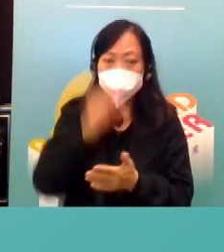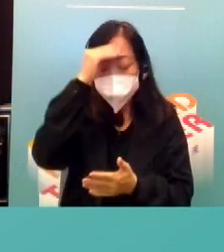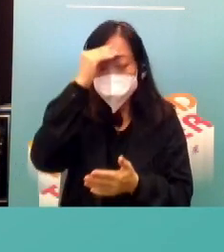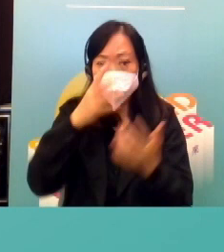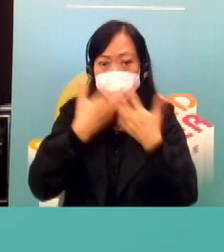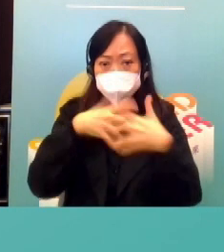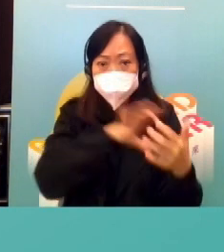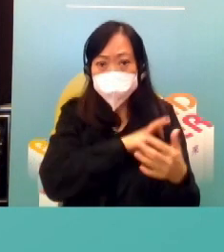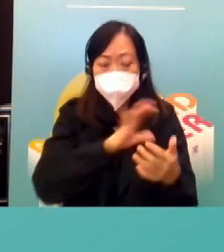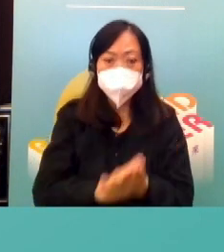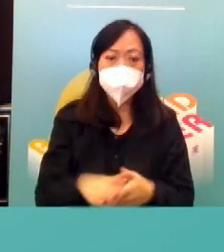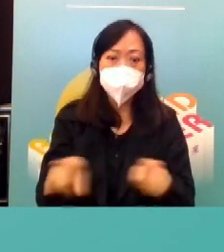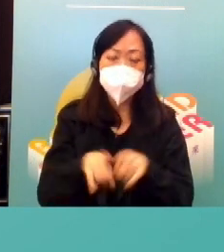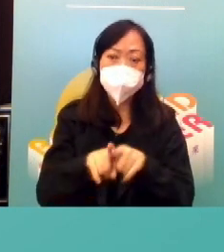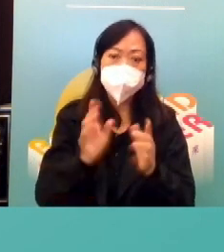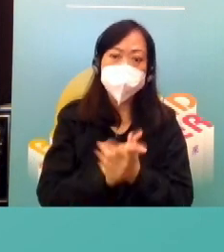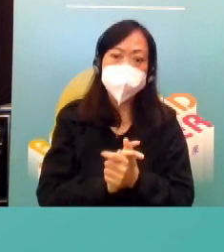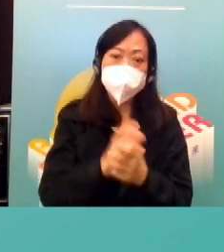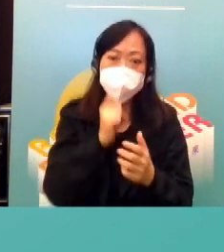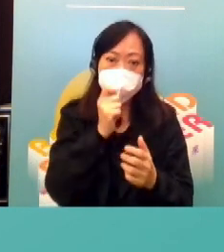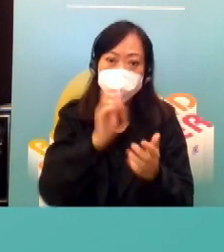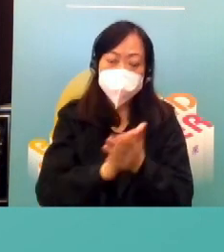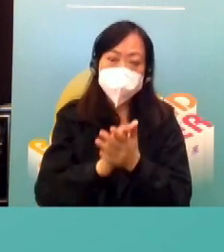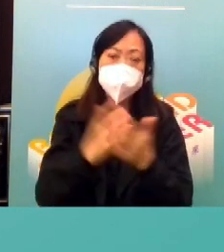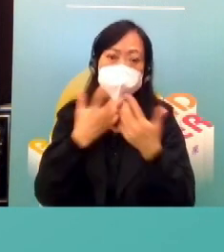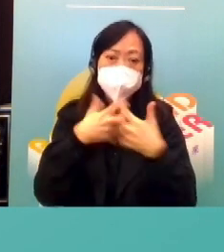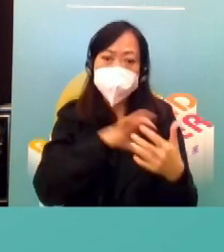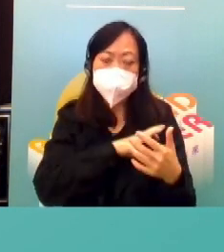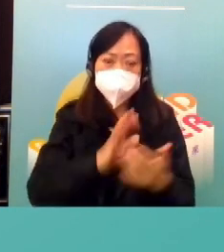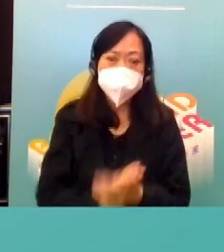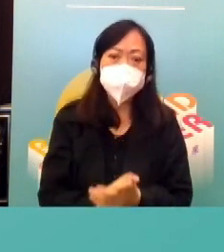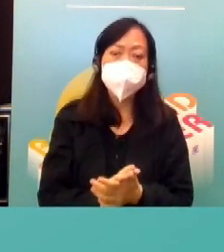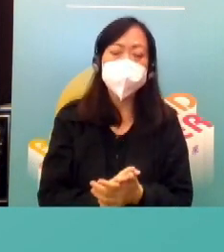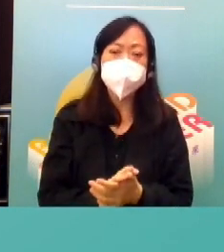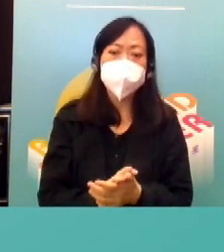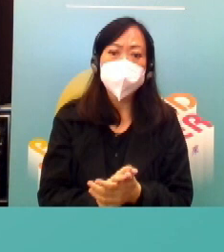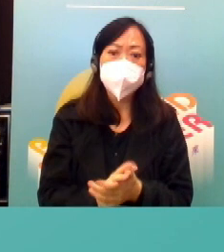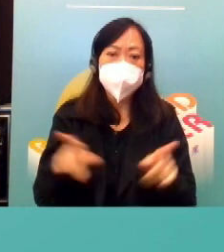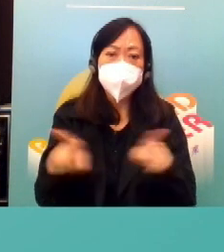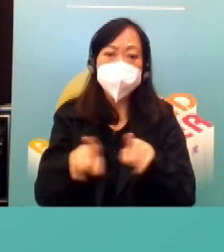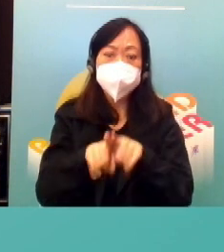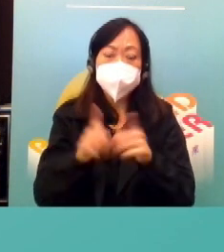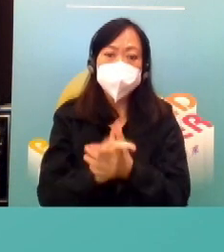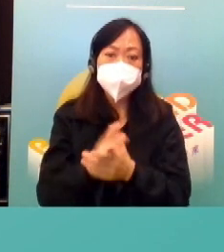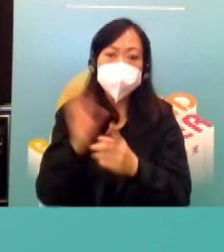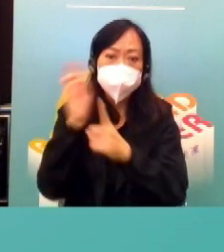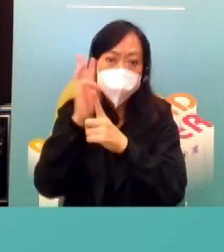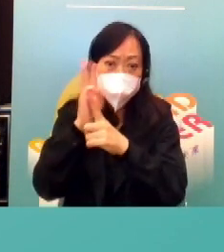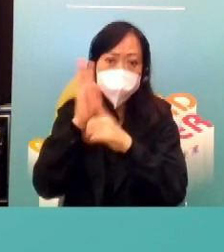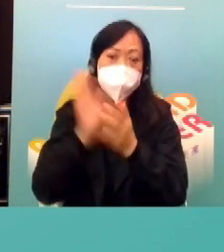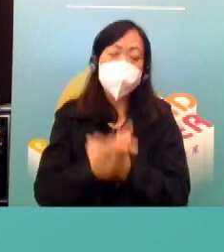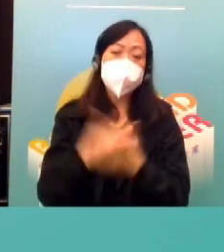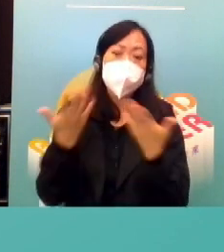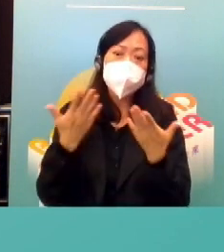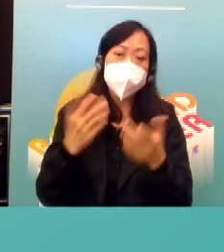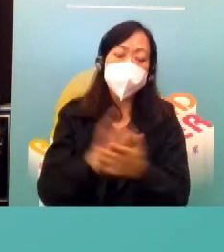Education Superhighway to offer Wi-Fi broadband access to students during this pandemic in New York City. So